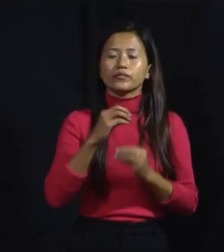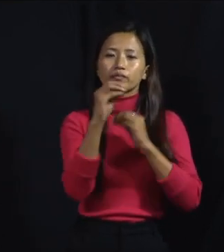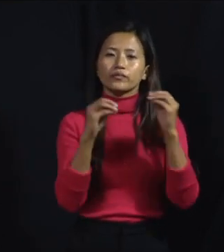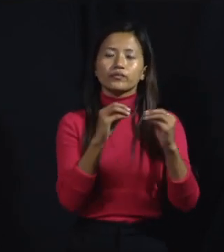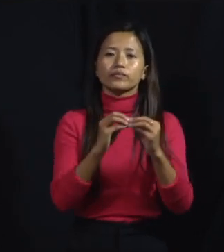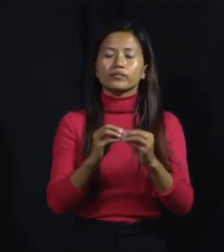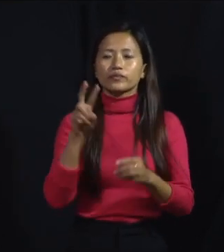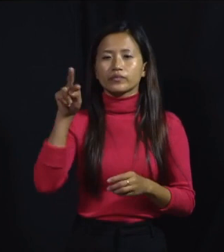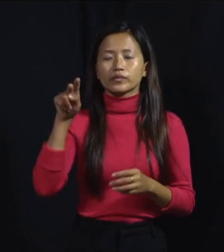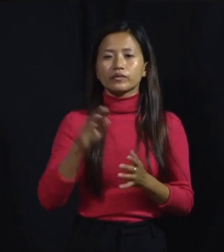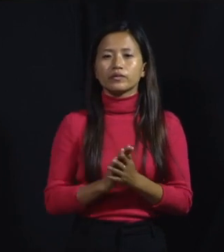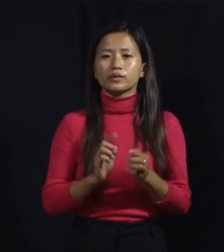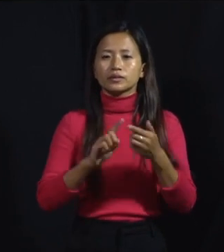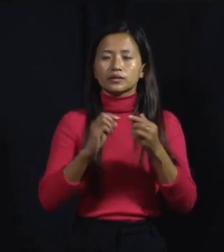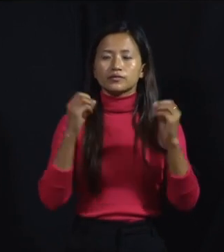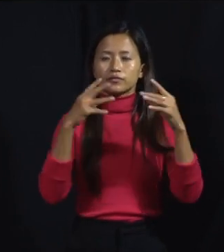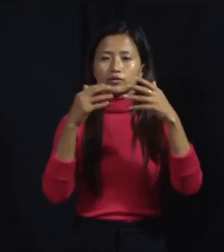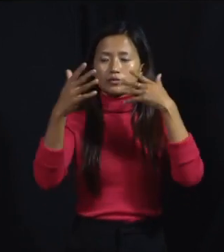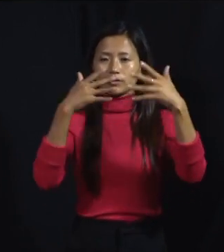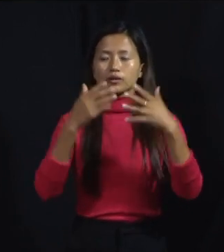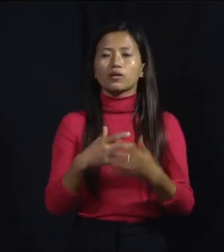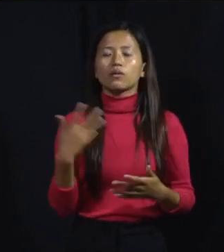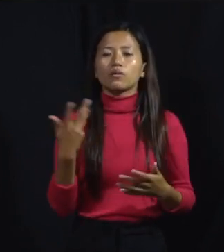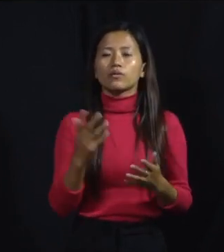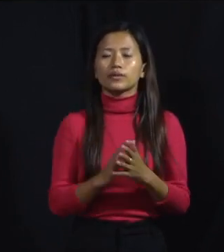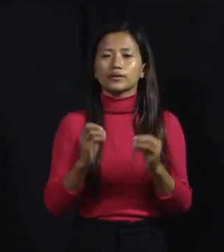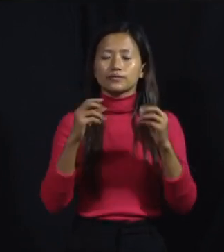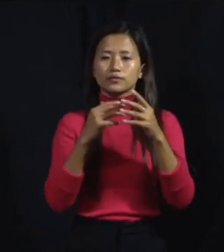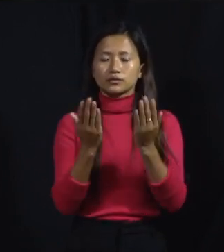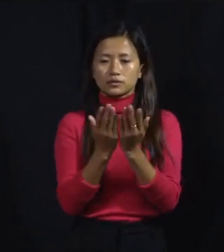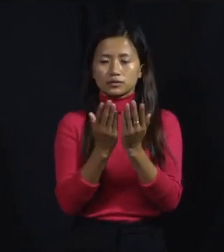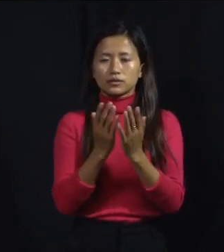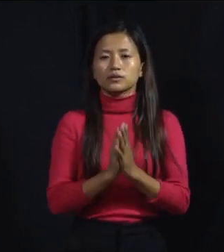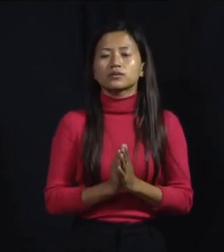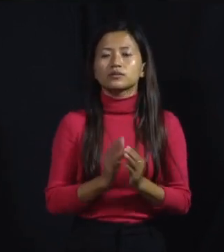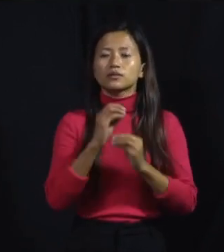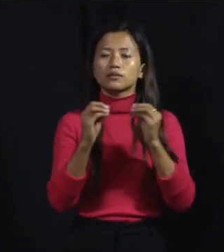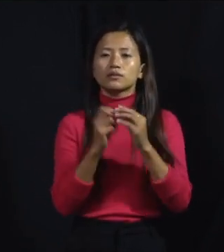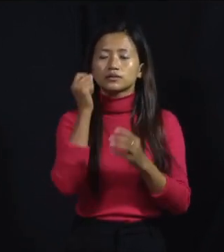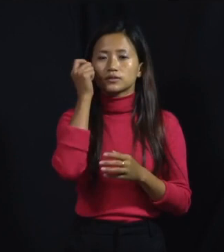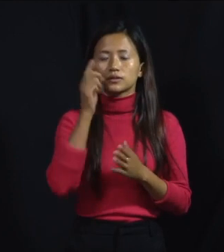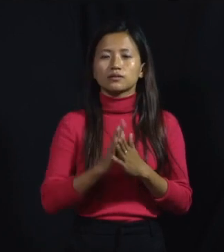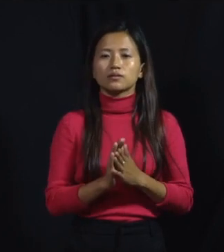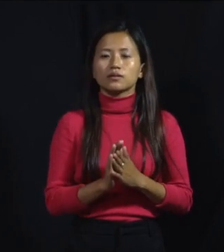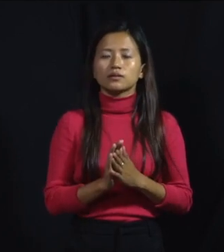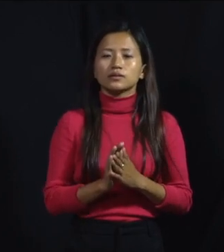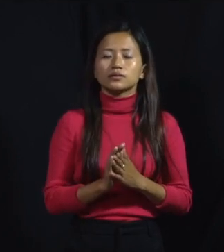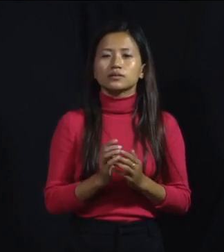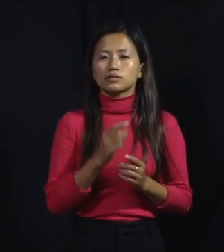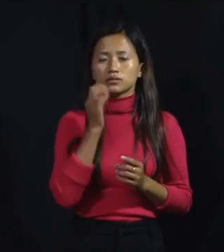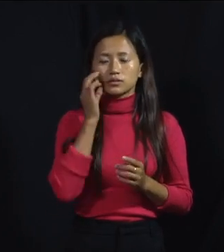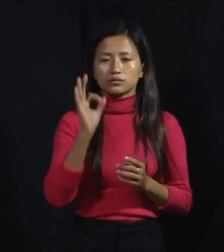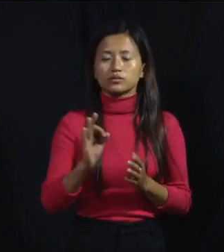about the meaning of environment, and then why environment, studying about or understanding about the environment,